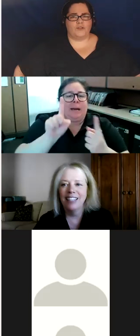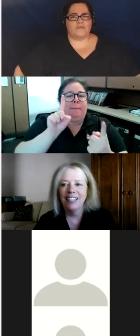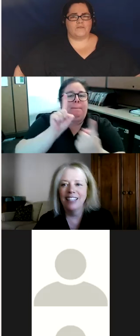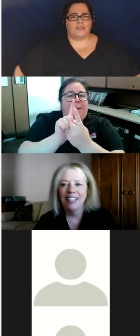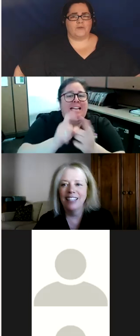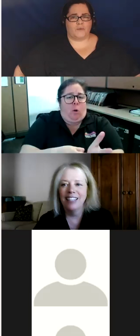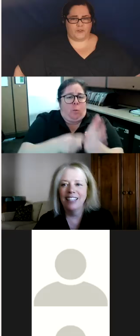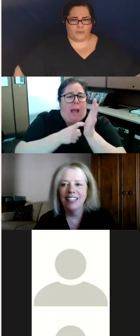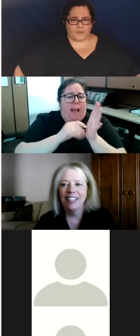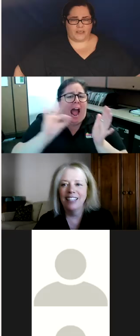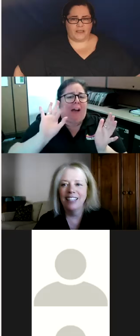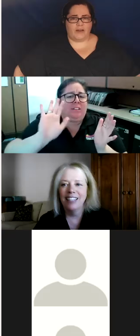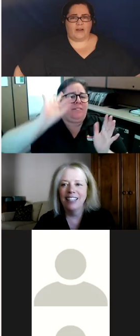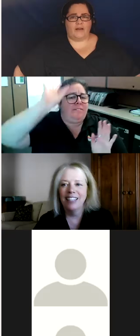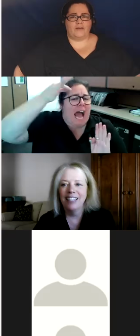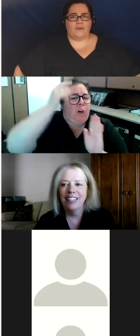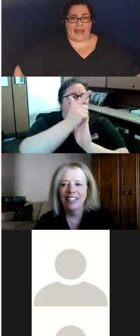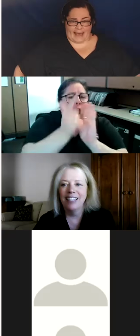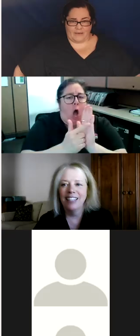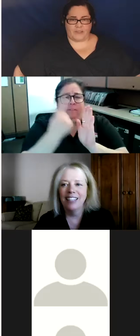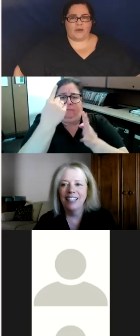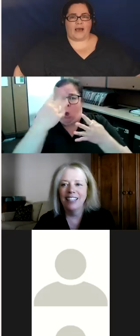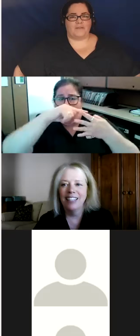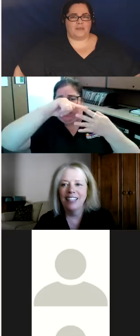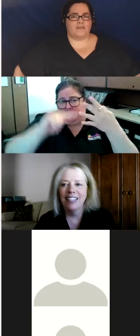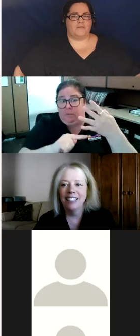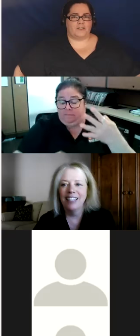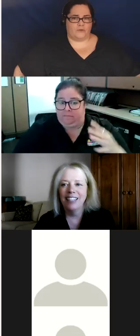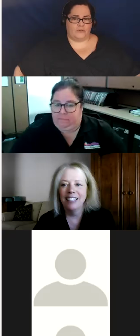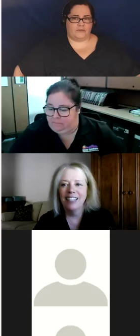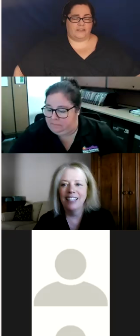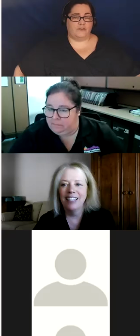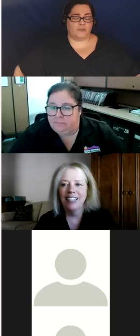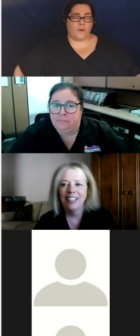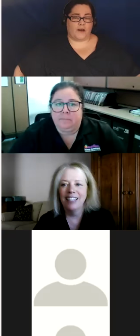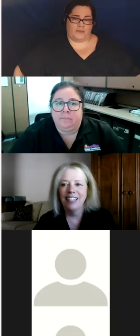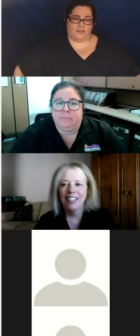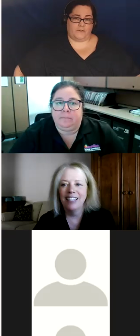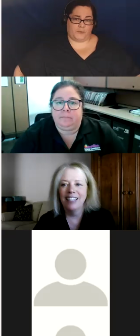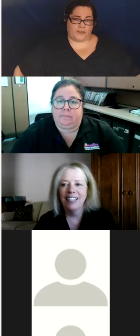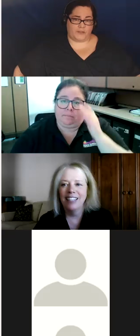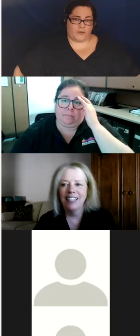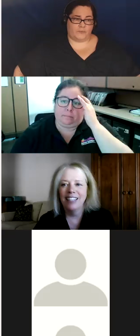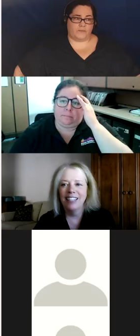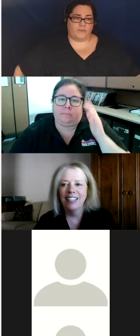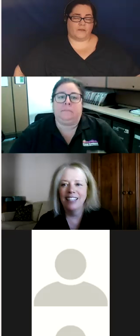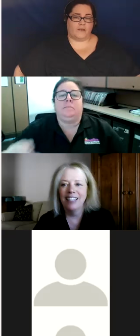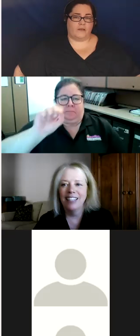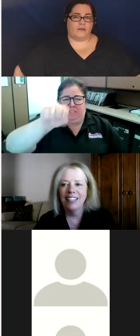you're using video remote interpreting, you can, but you have to meet the federal legal requirements for doing